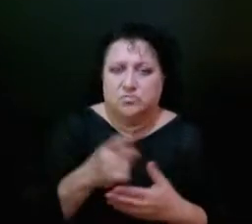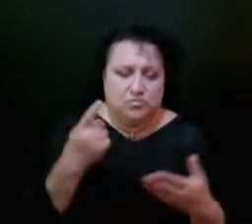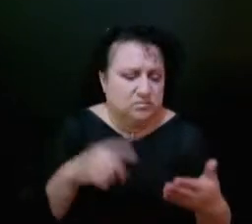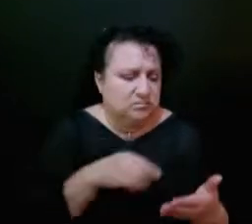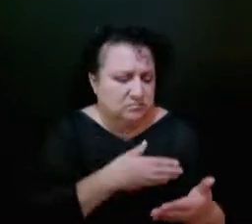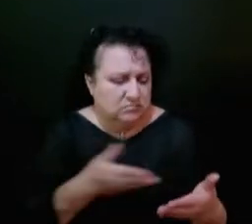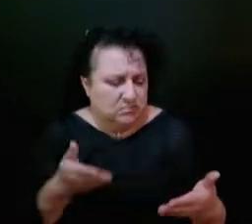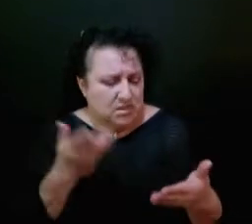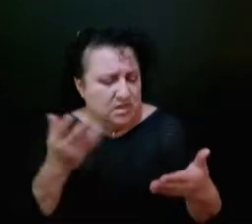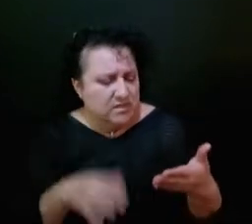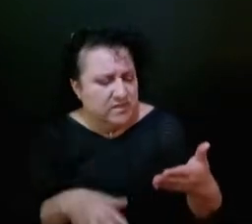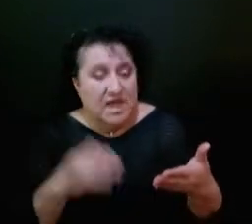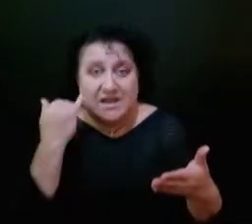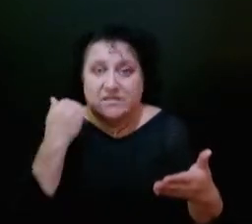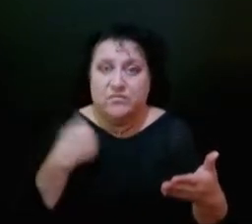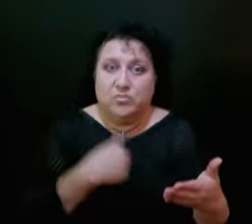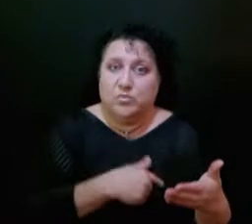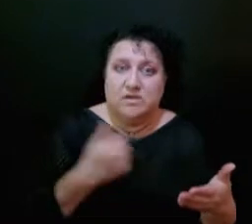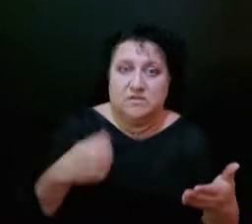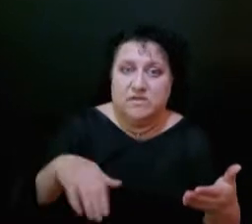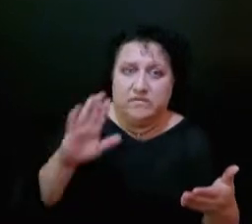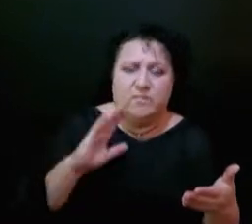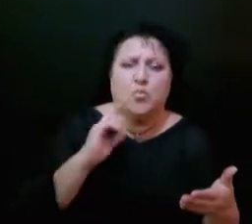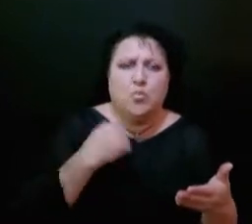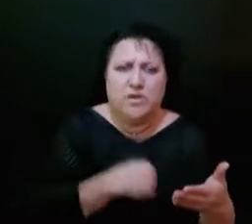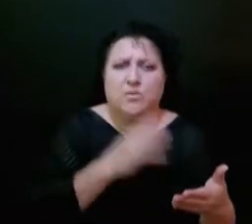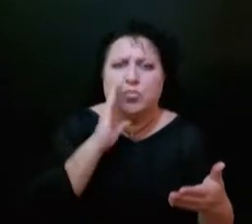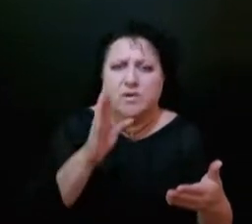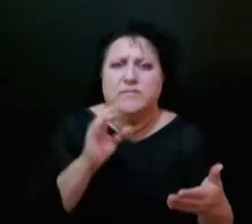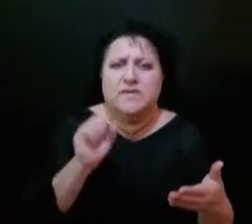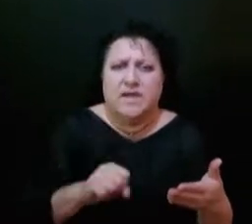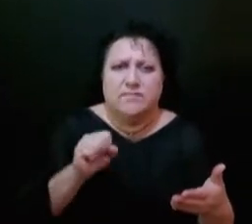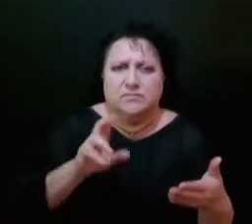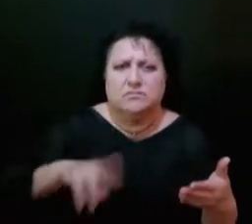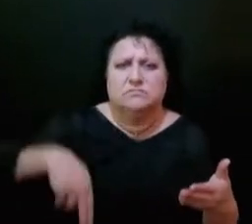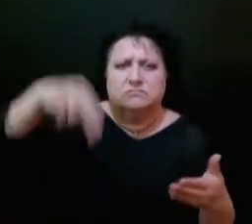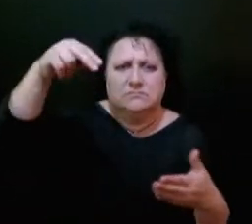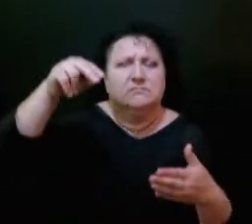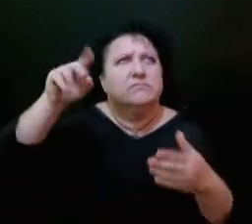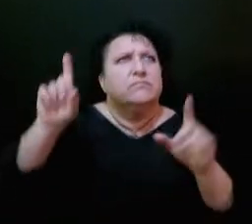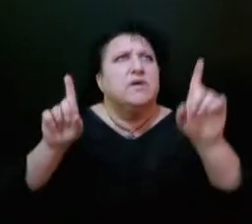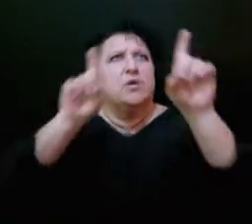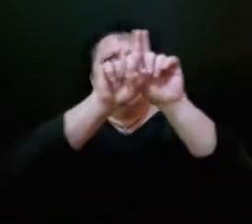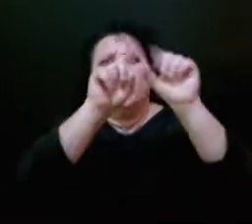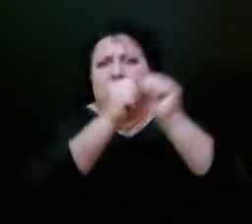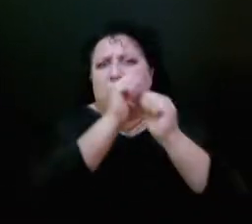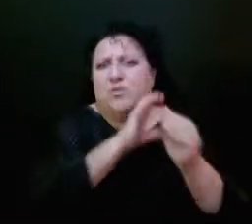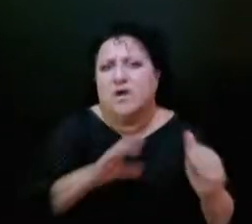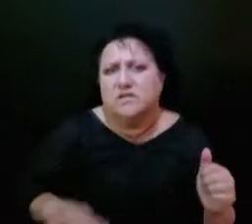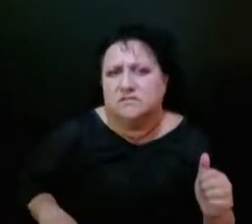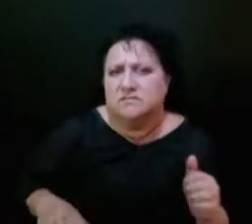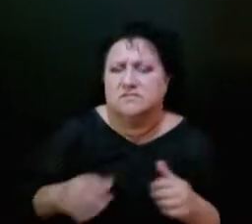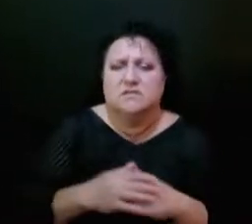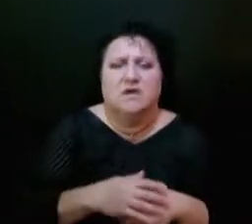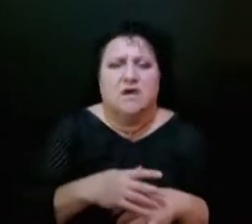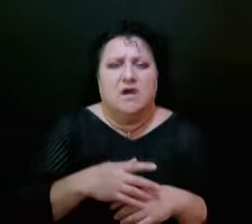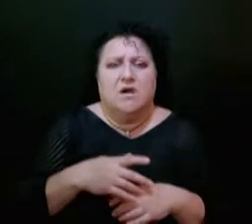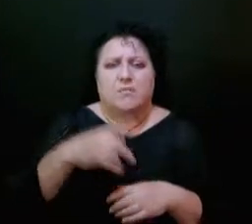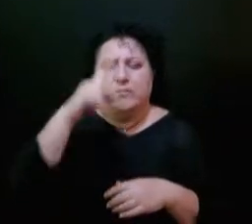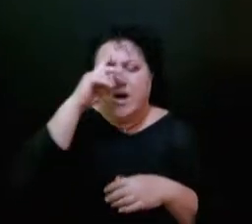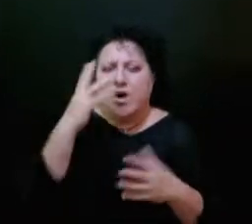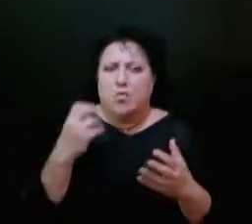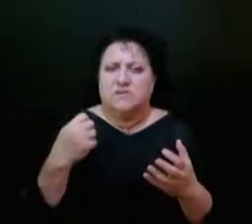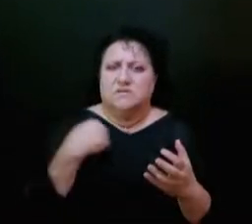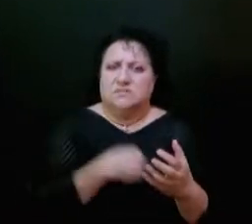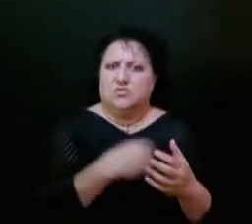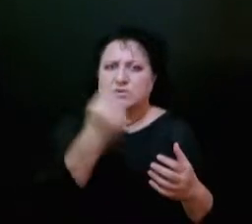have an opportunity to be resurrected with Christ. And Paul really wants the Ephesians to understand this. If we really believe this is true, no matter